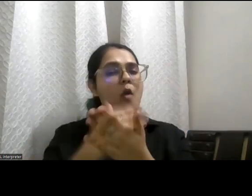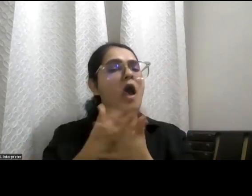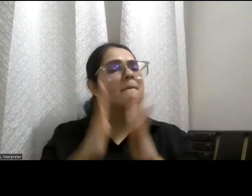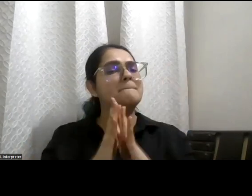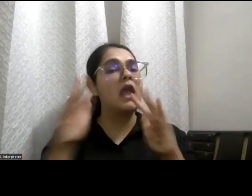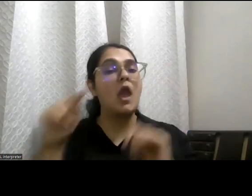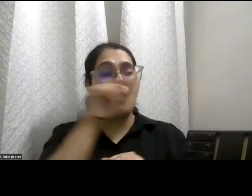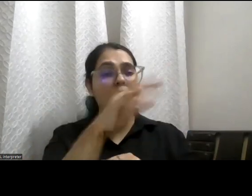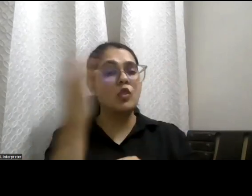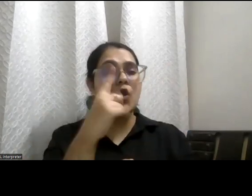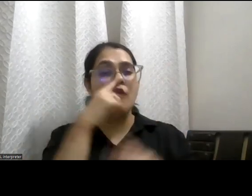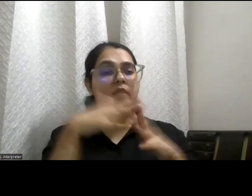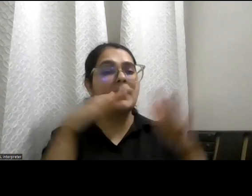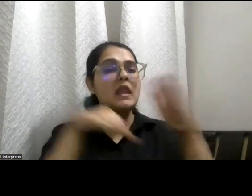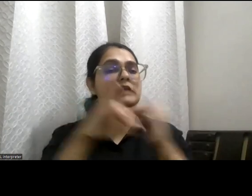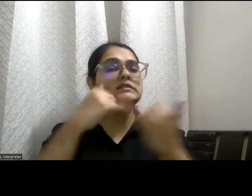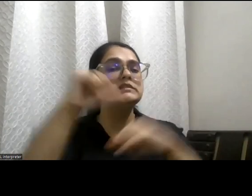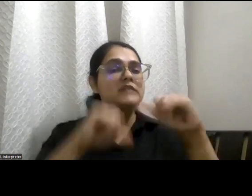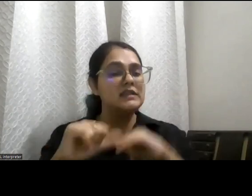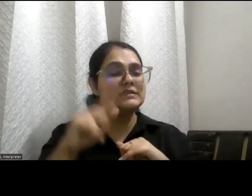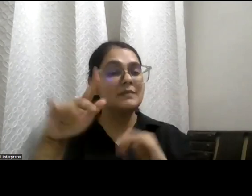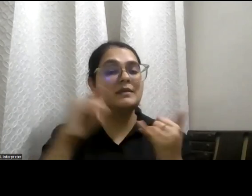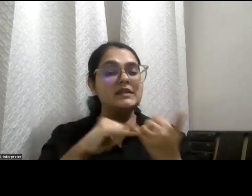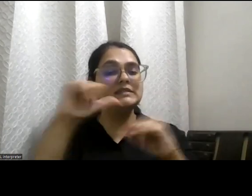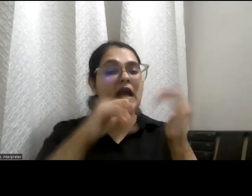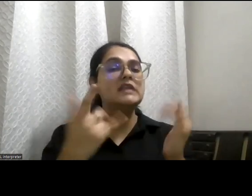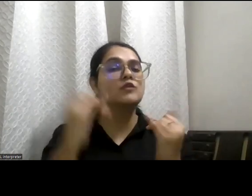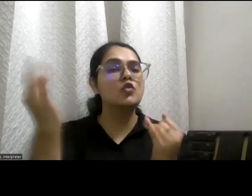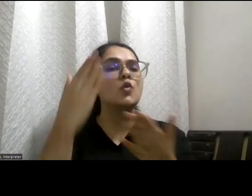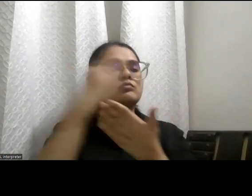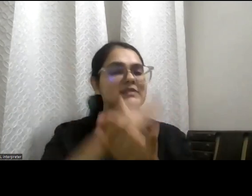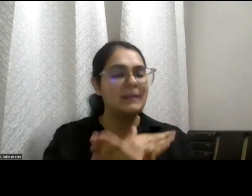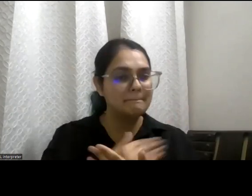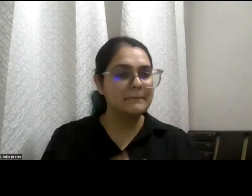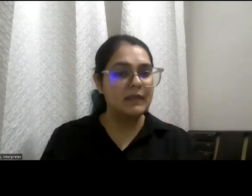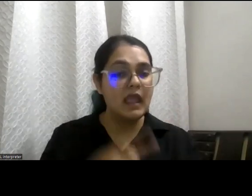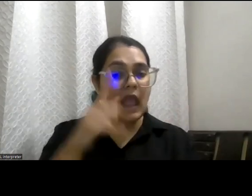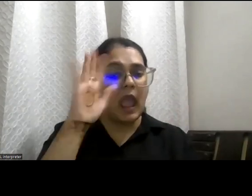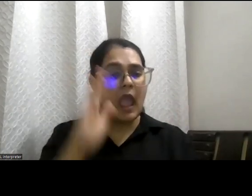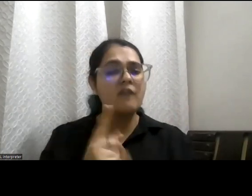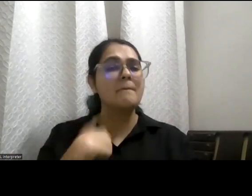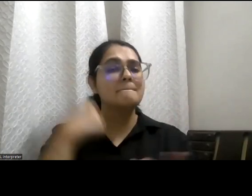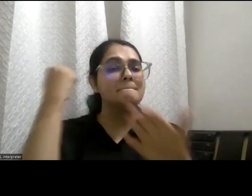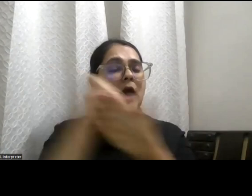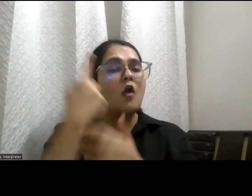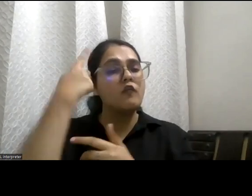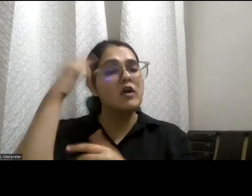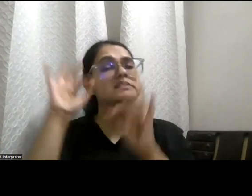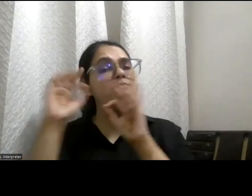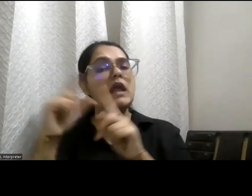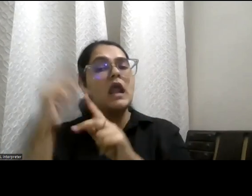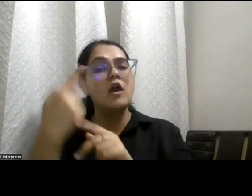called Women in Science, Women Scientists Scheme, where there is a scheme which is earmarked, especially designed for those